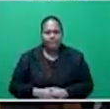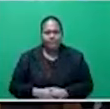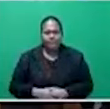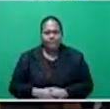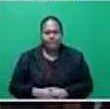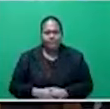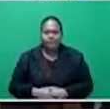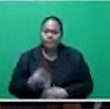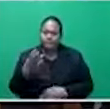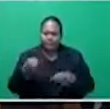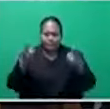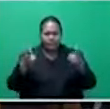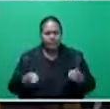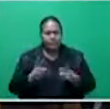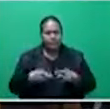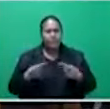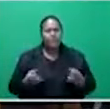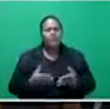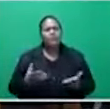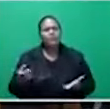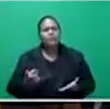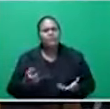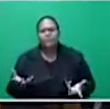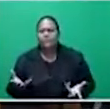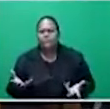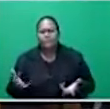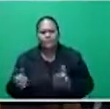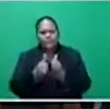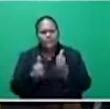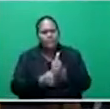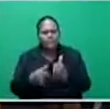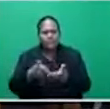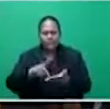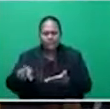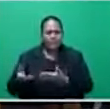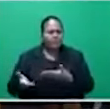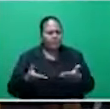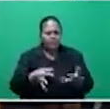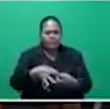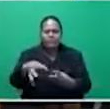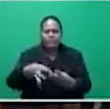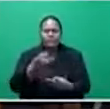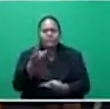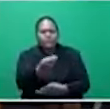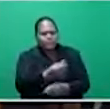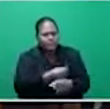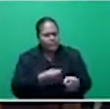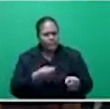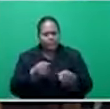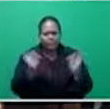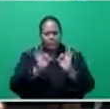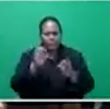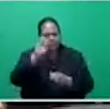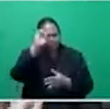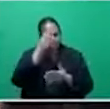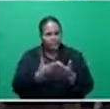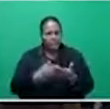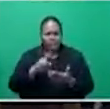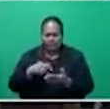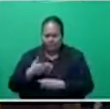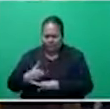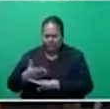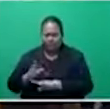staff within HR, and how come acting positions were only given to selected staff, some with no experience? They are all new positions. This is